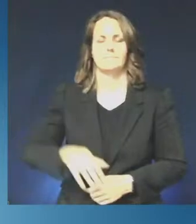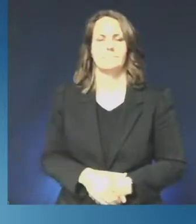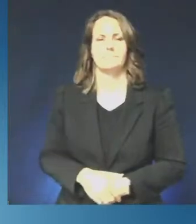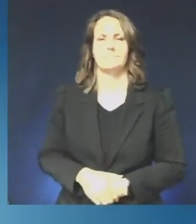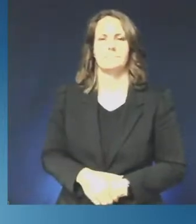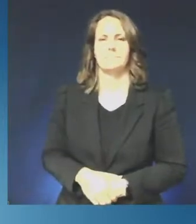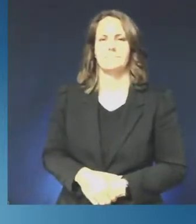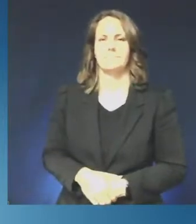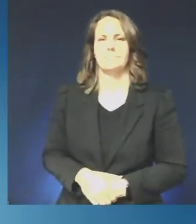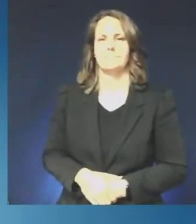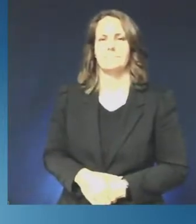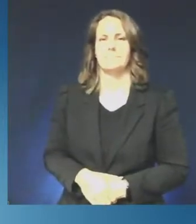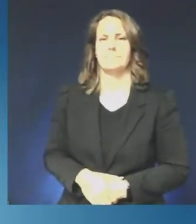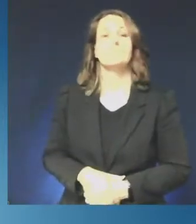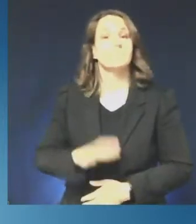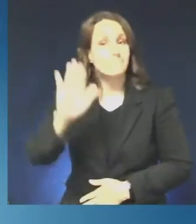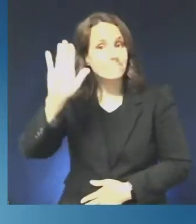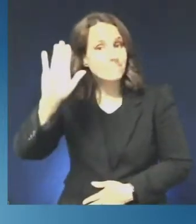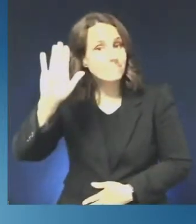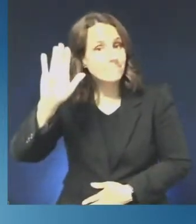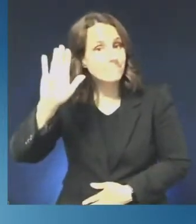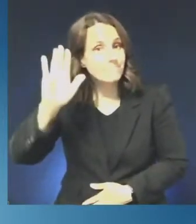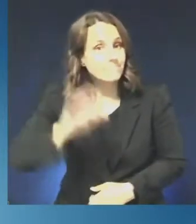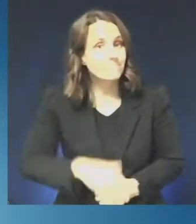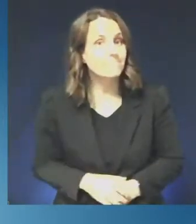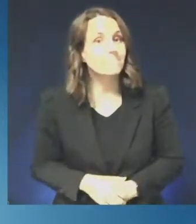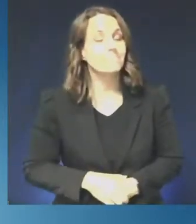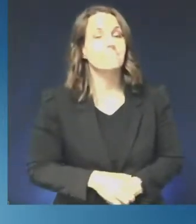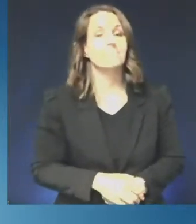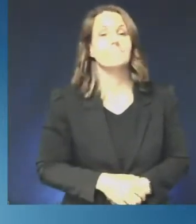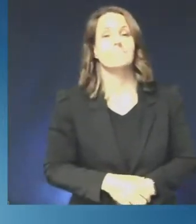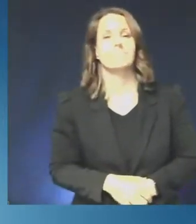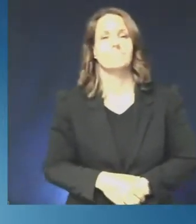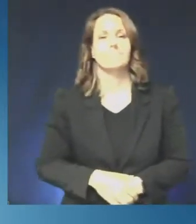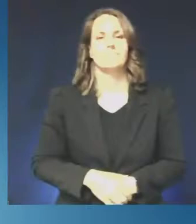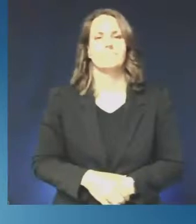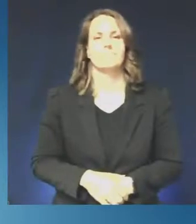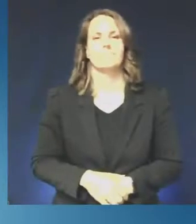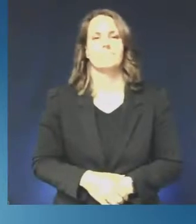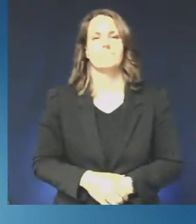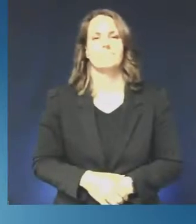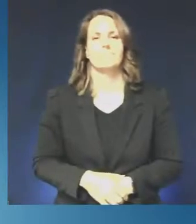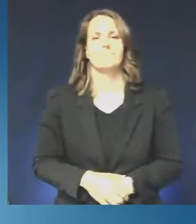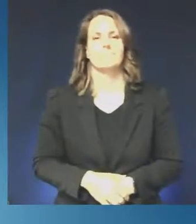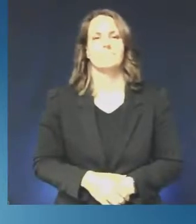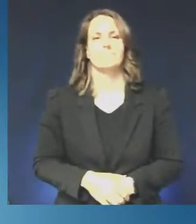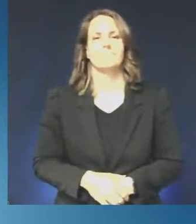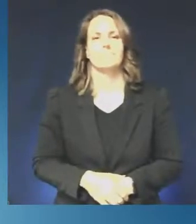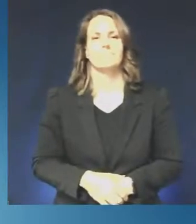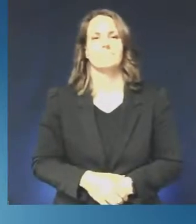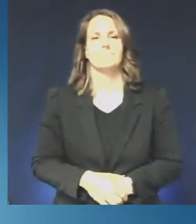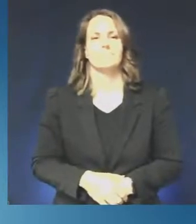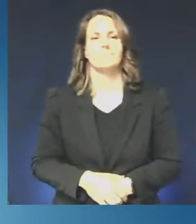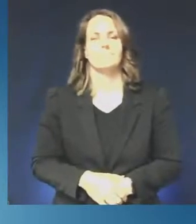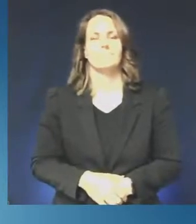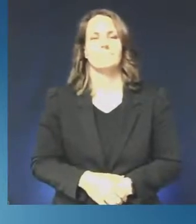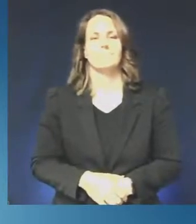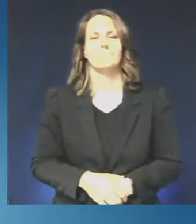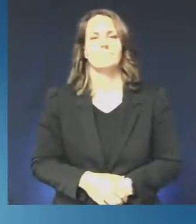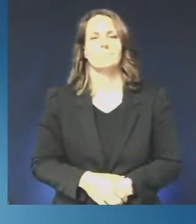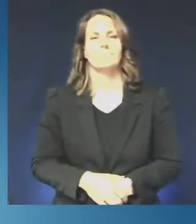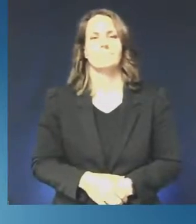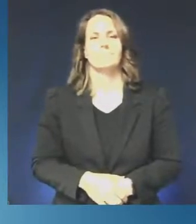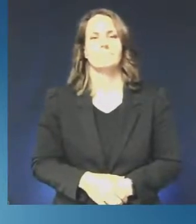Hi, yes. I would like to know specifically more about the demographics in the hospitalizations that we're seeing. Are